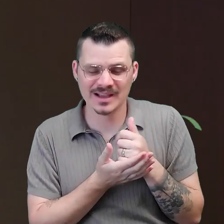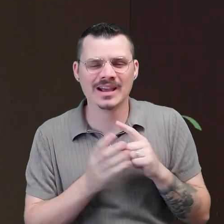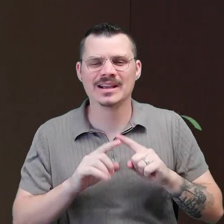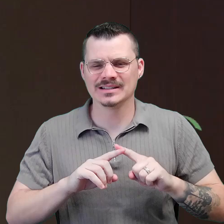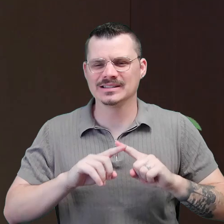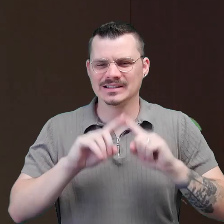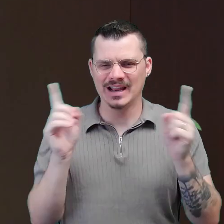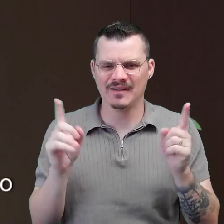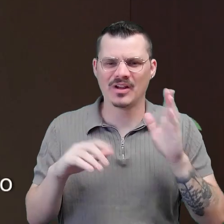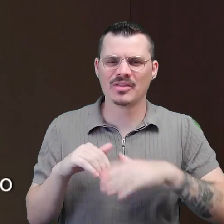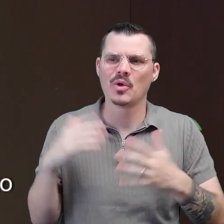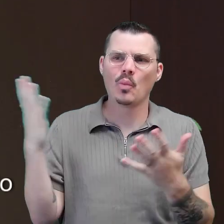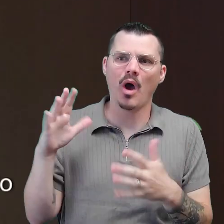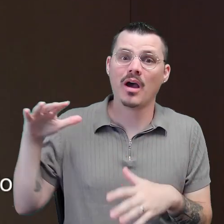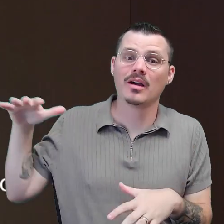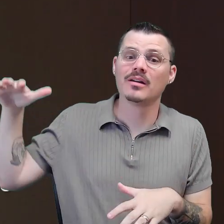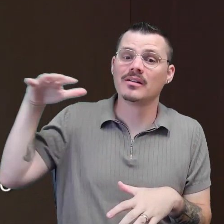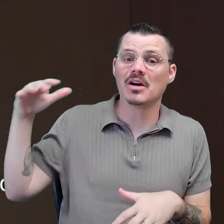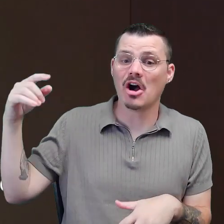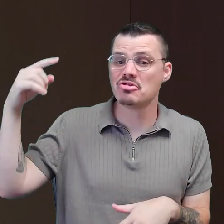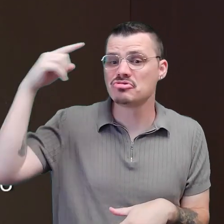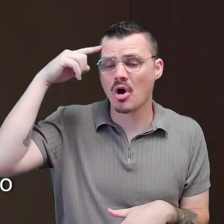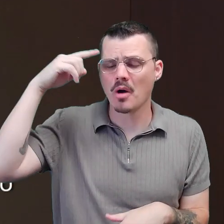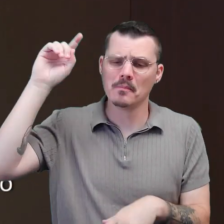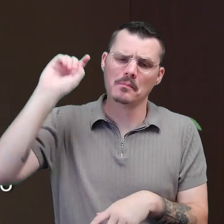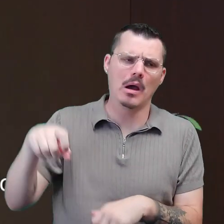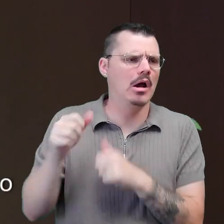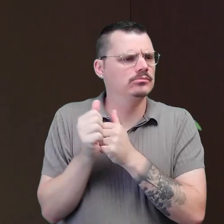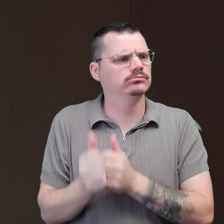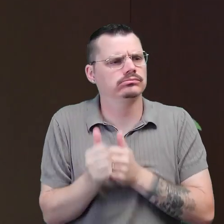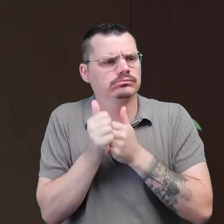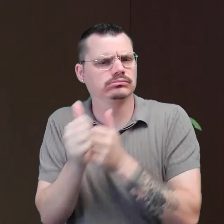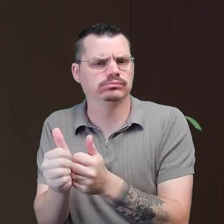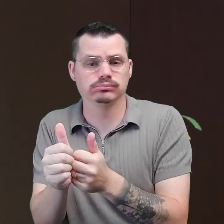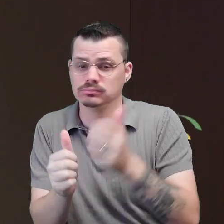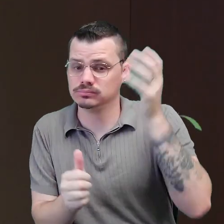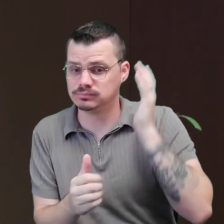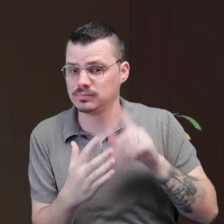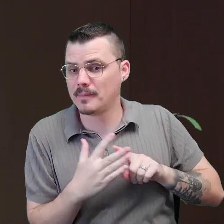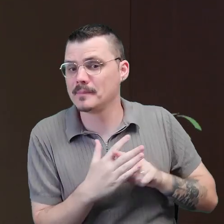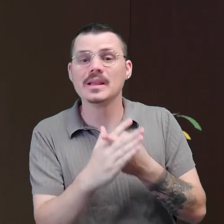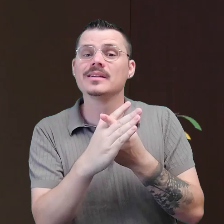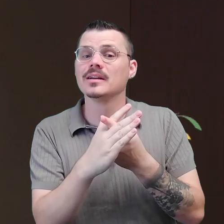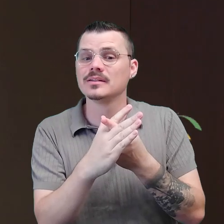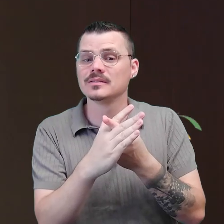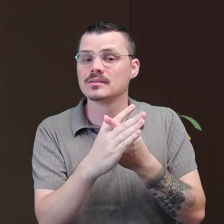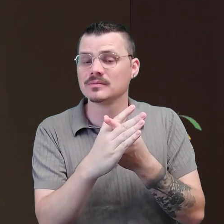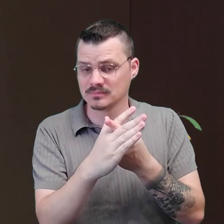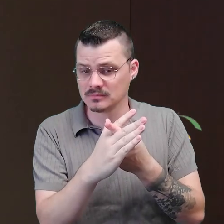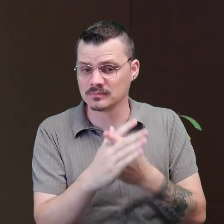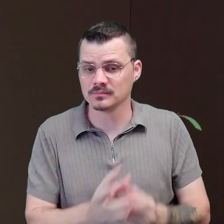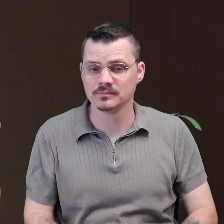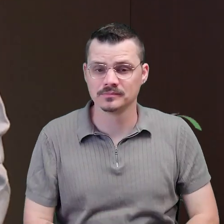bit different than what was thought to be the way to do things in the beginning.